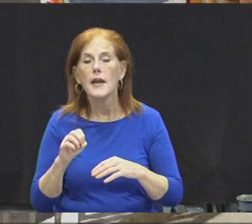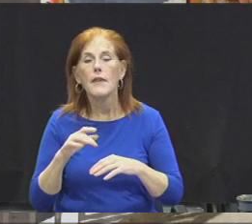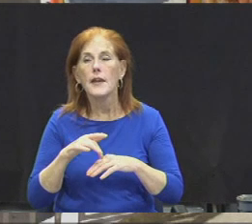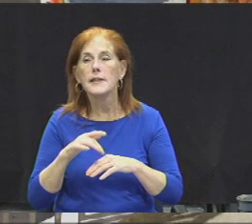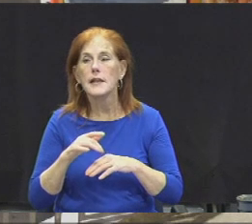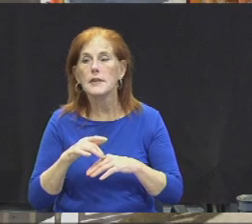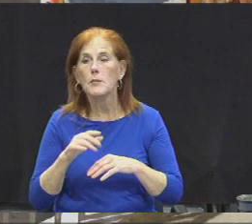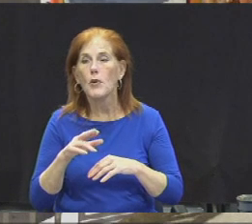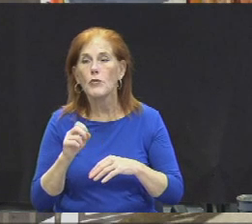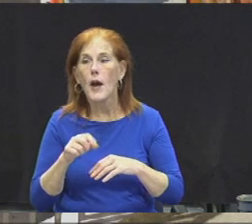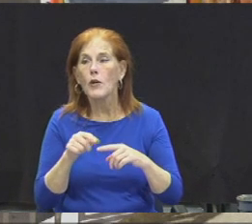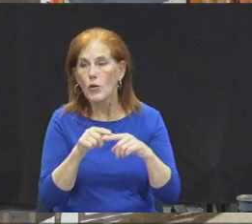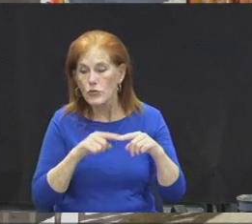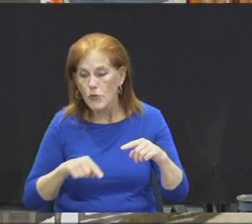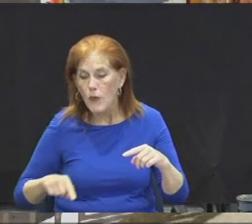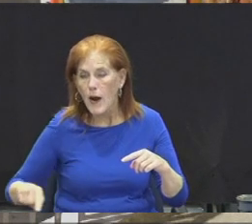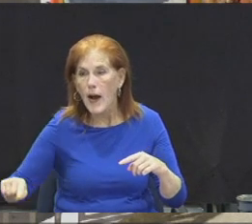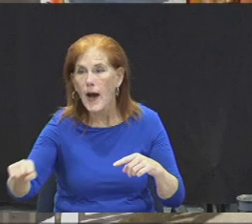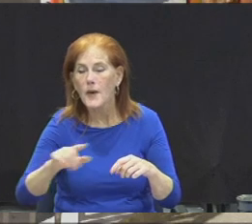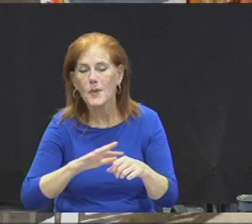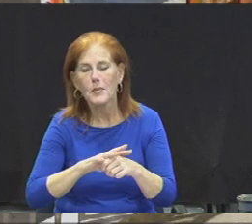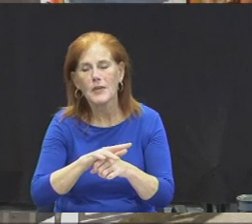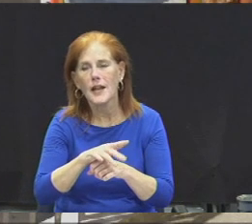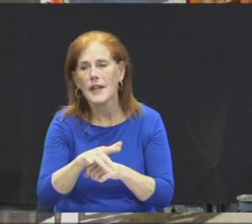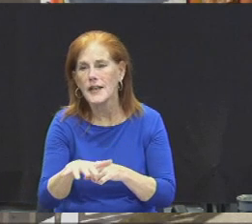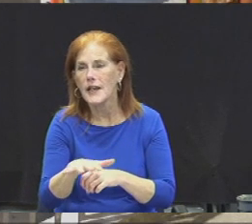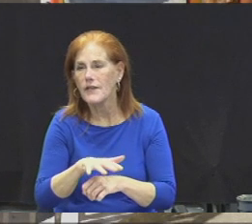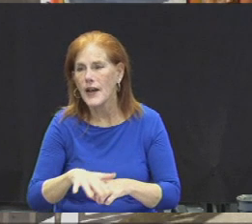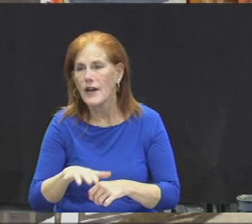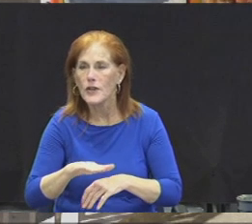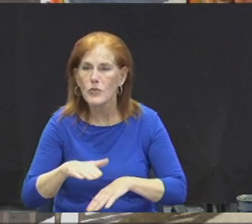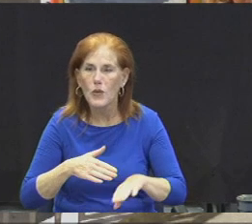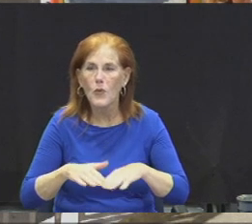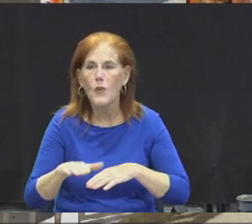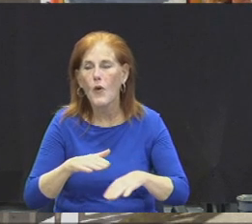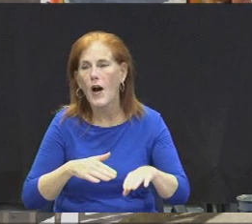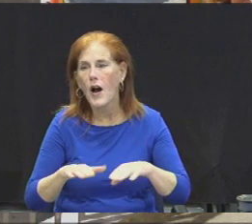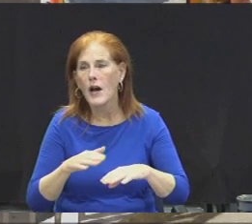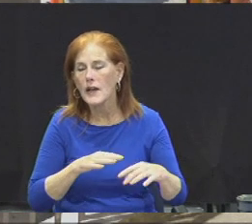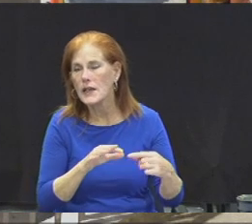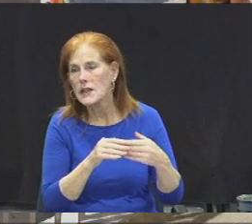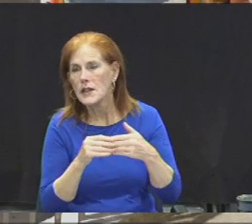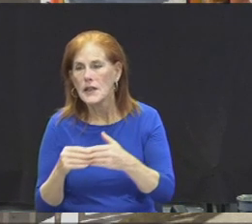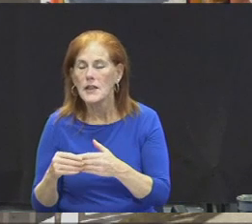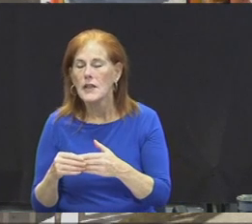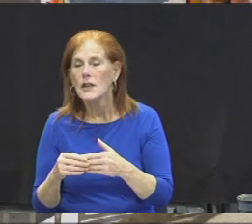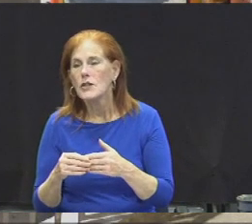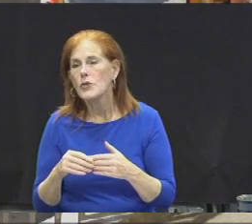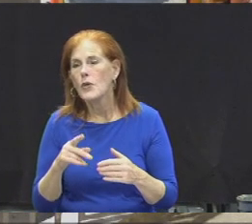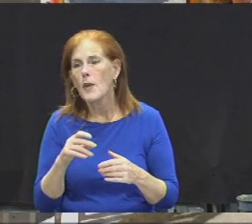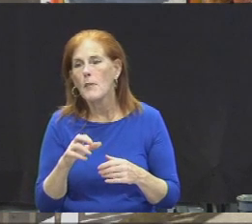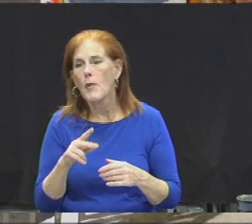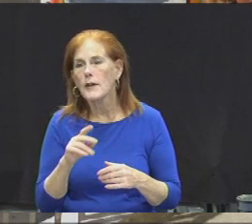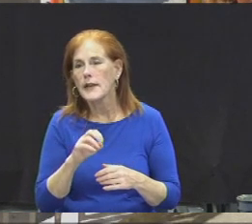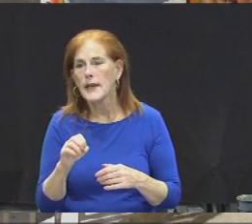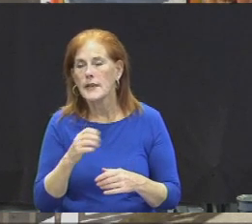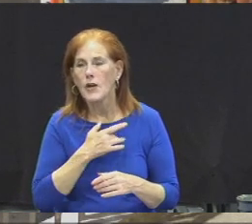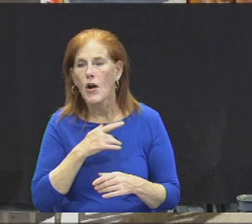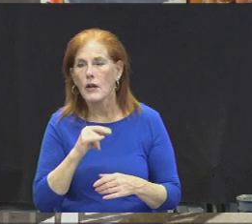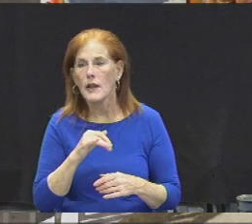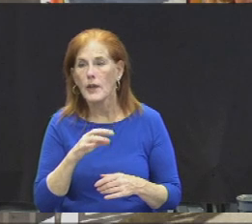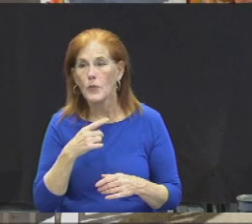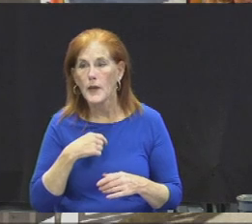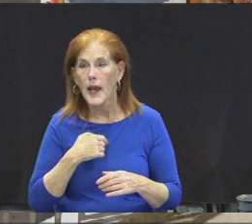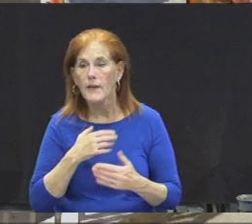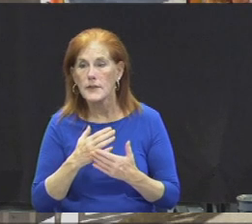and cove. It's very generous. There's lots of room to circulate and then continue on to parts east and Heartland of America. We've got some